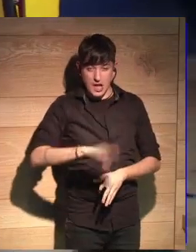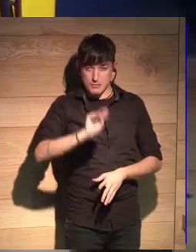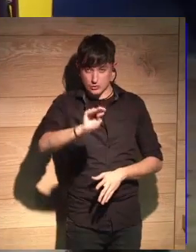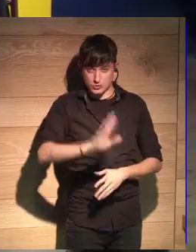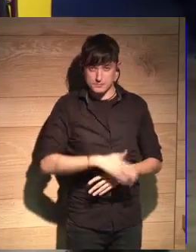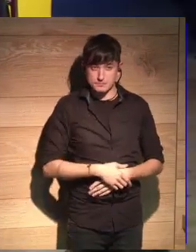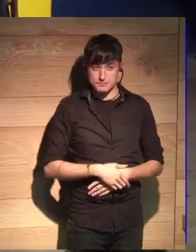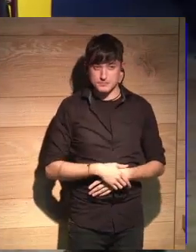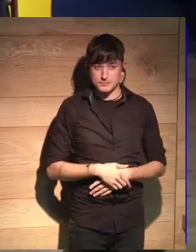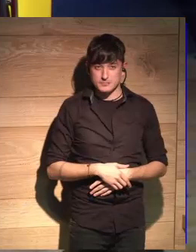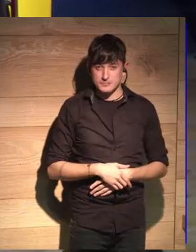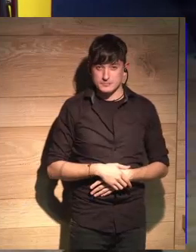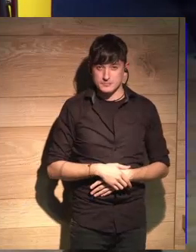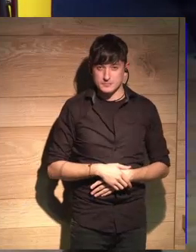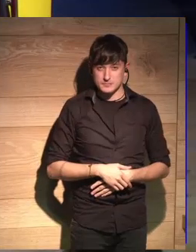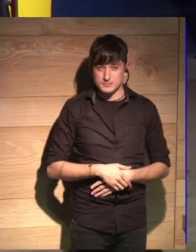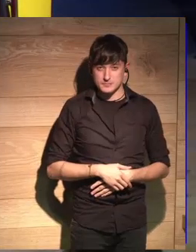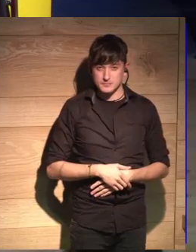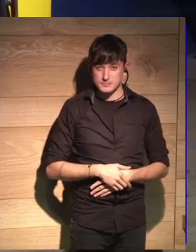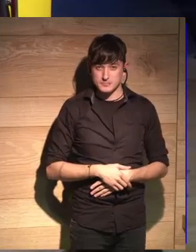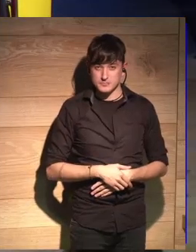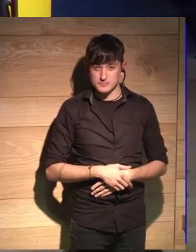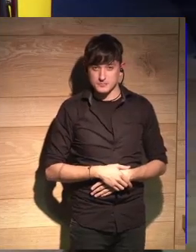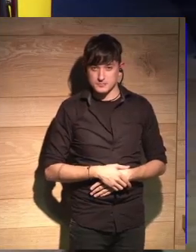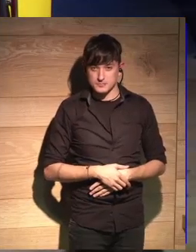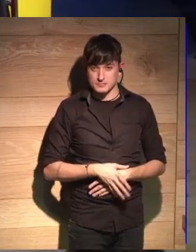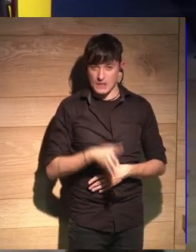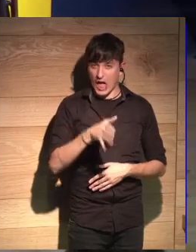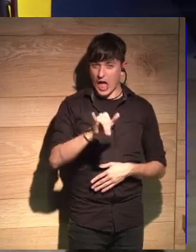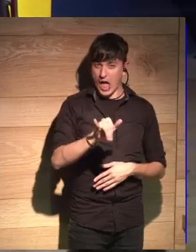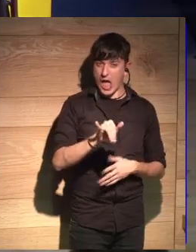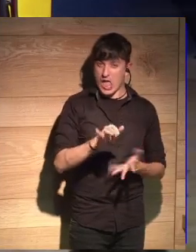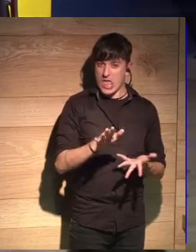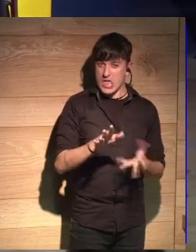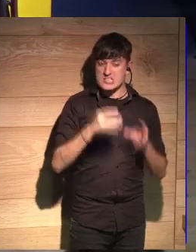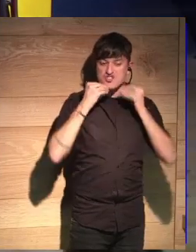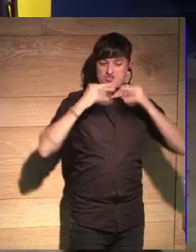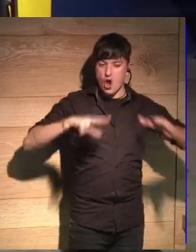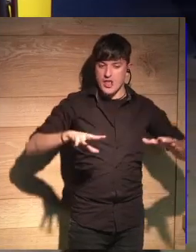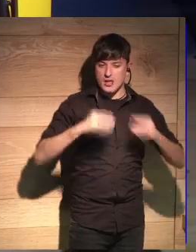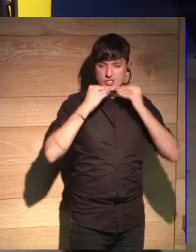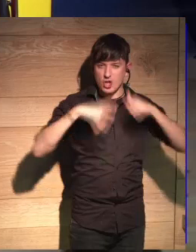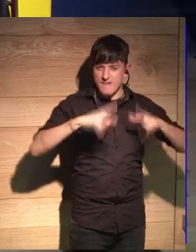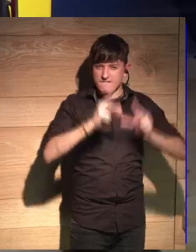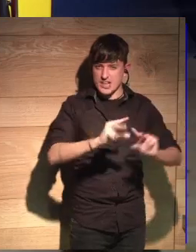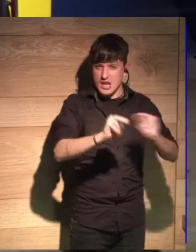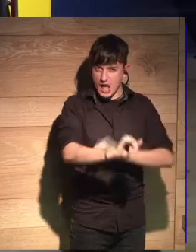Is there an end in the history? Is there an